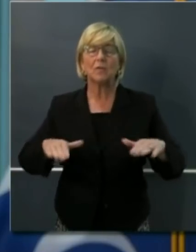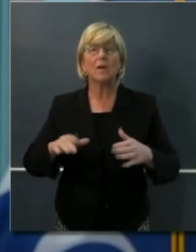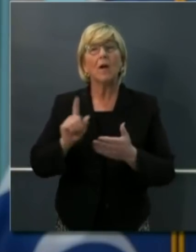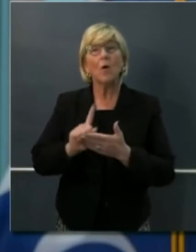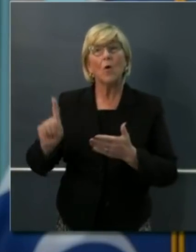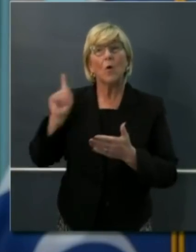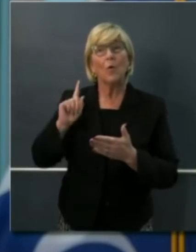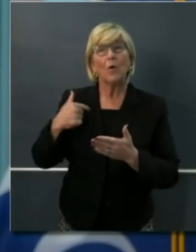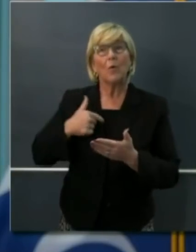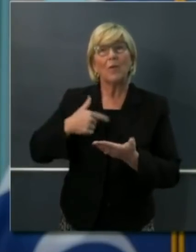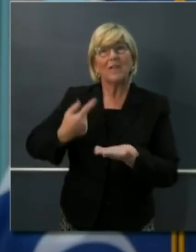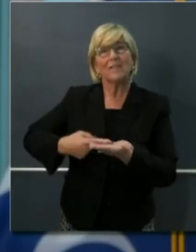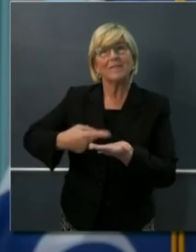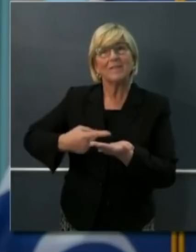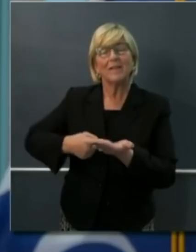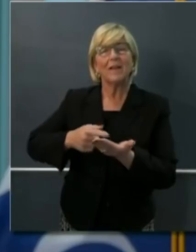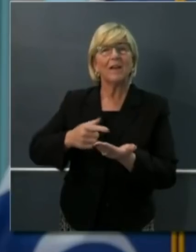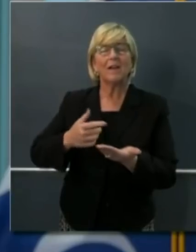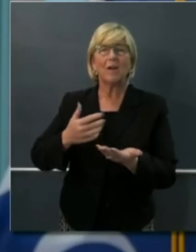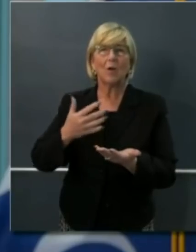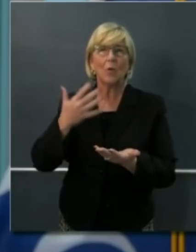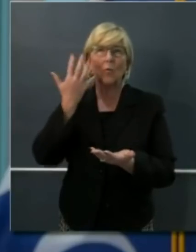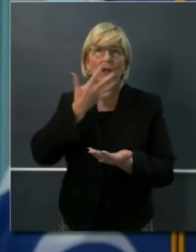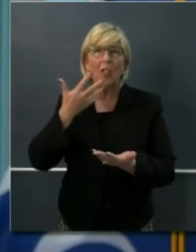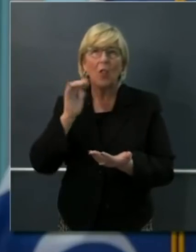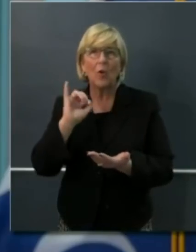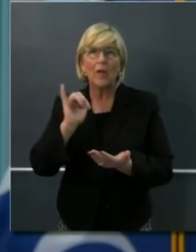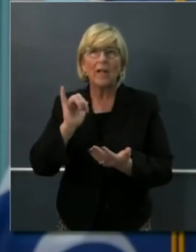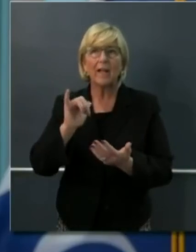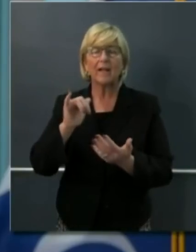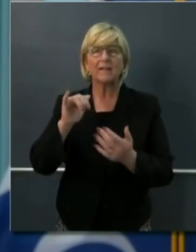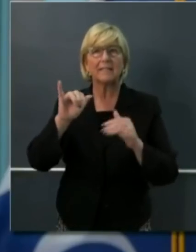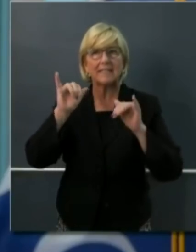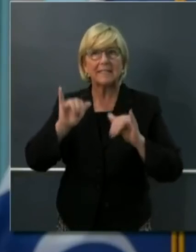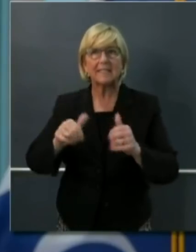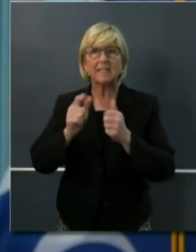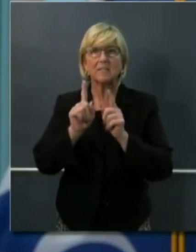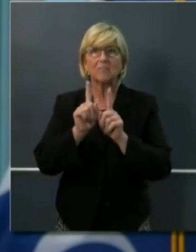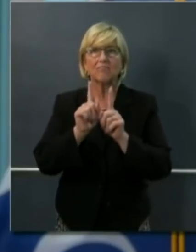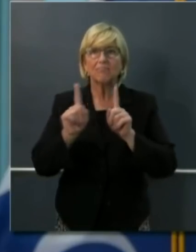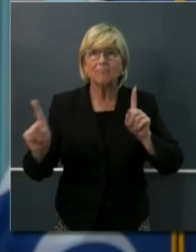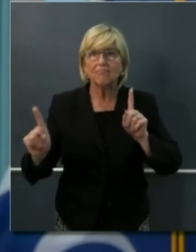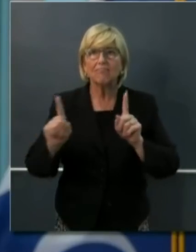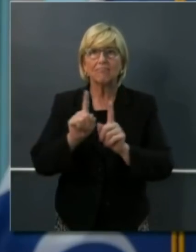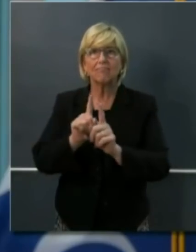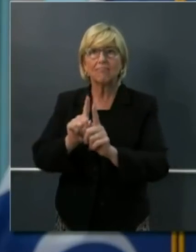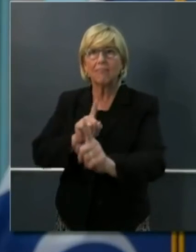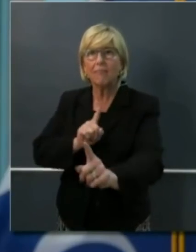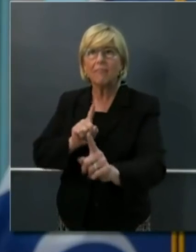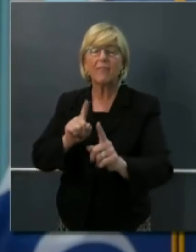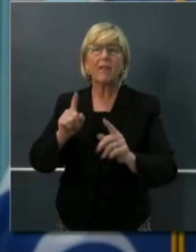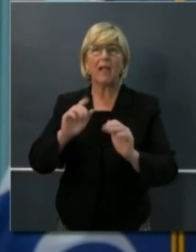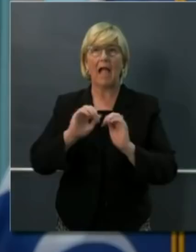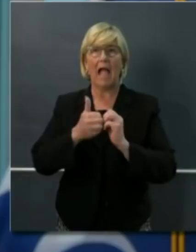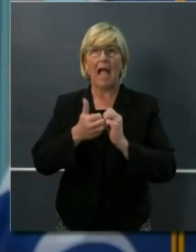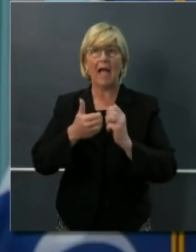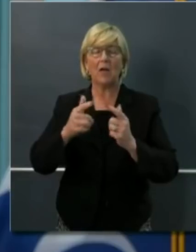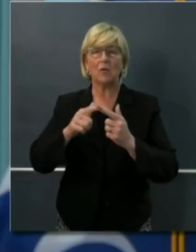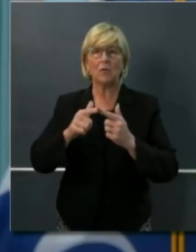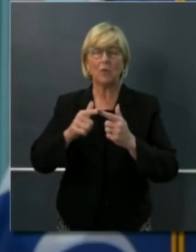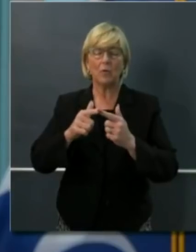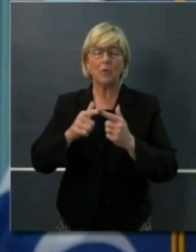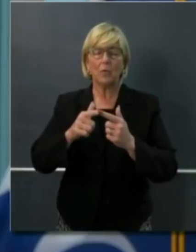and what that looks like in terms of practicing physical distancing as we begin to process the considerations